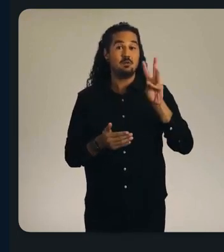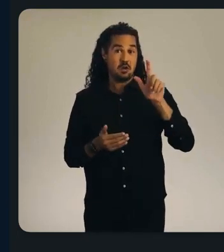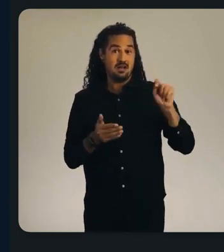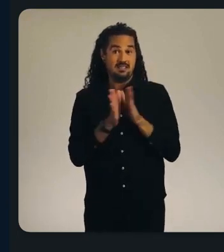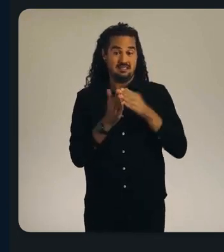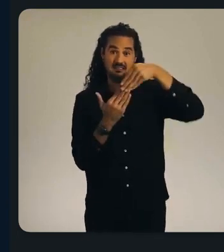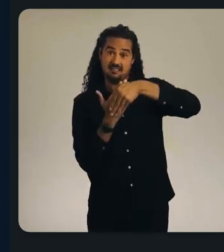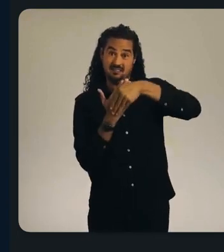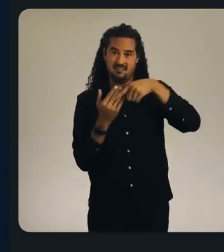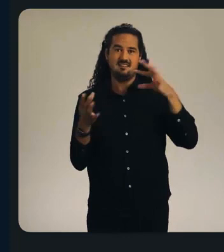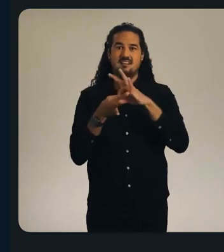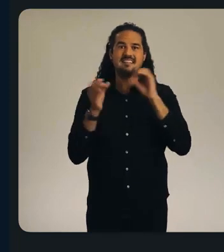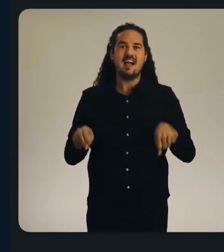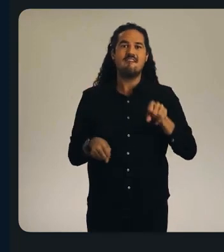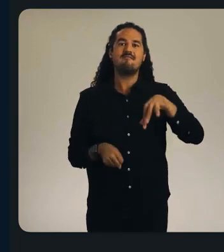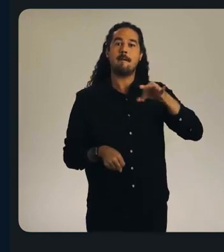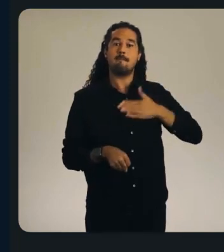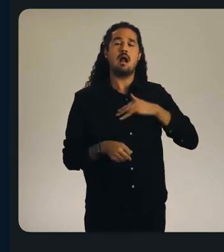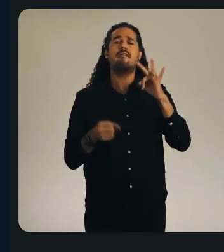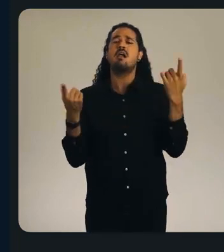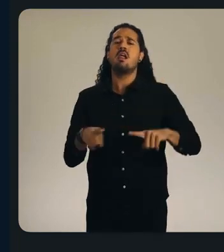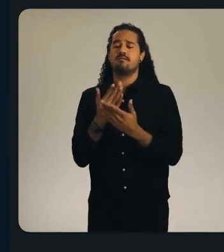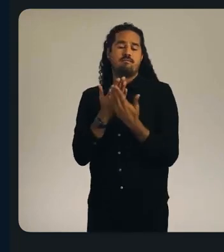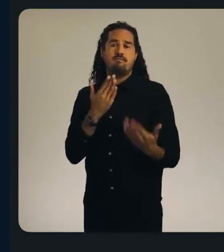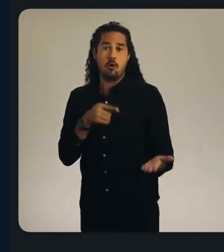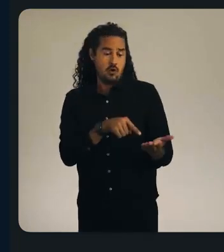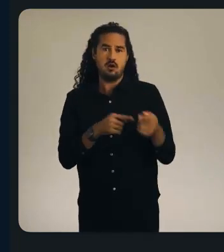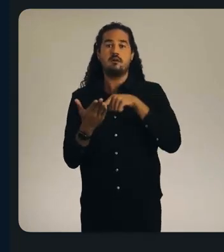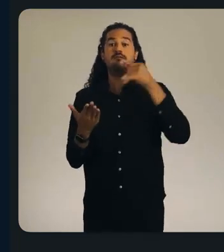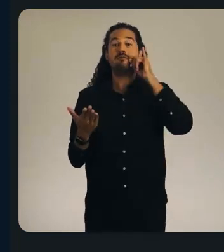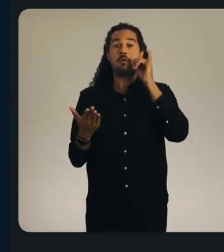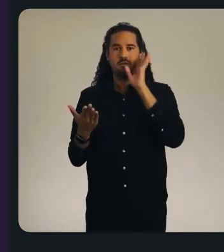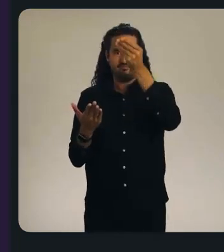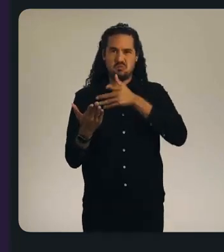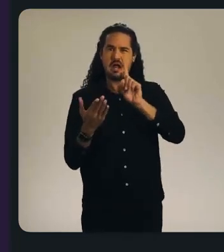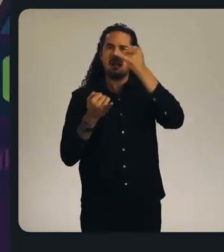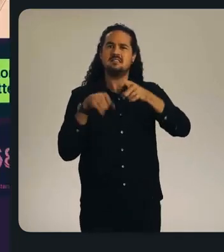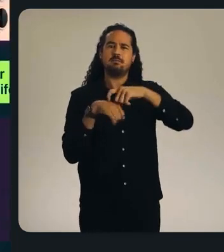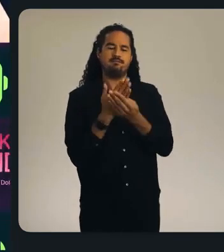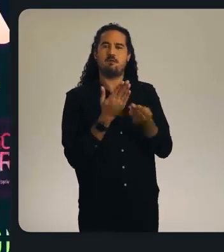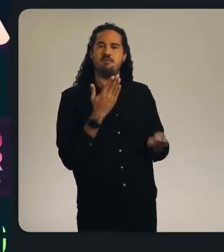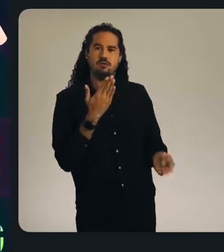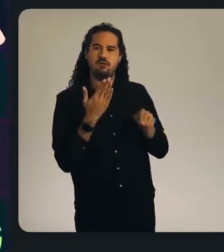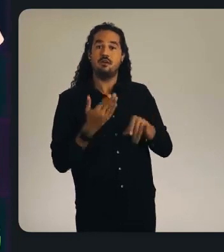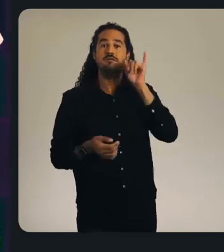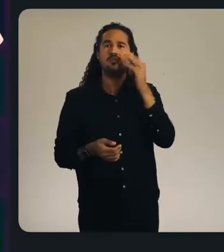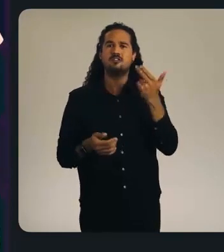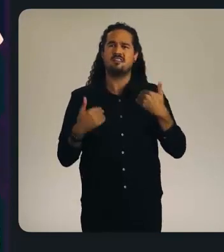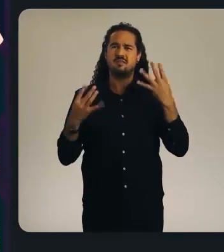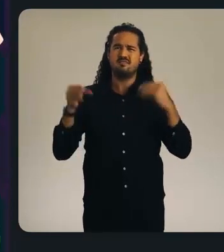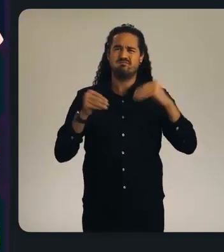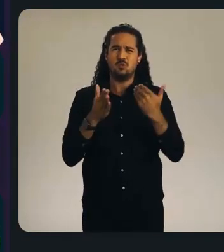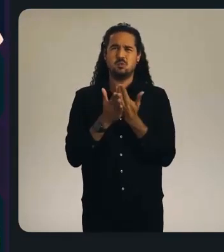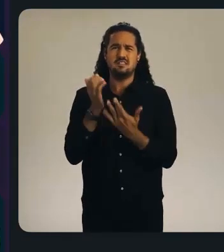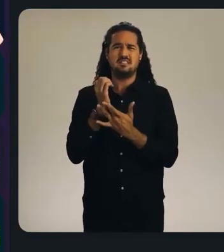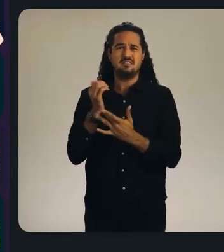My. You can now be notified of the last known location where your wallet was separated from your iPhone. iPhone 13 is loaded with new technologies,